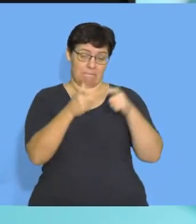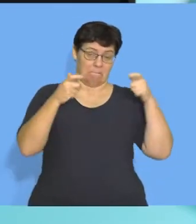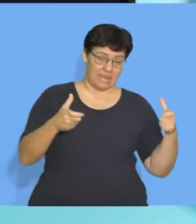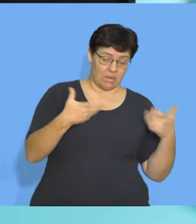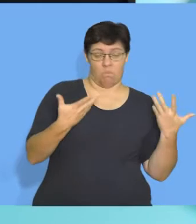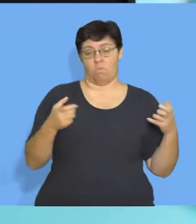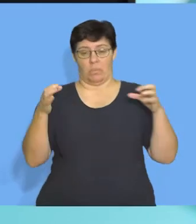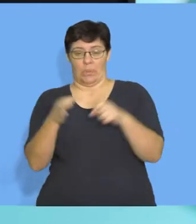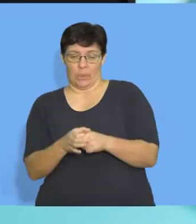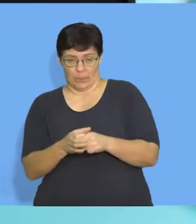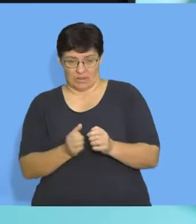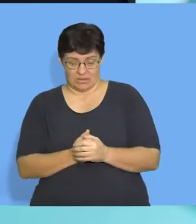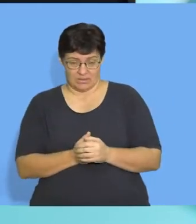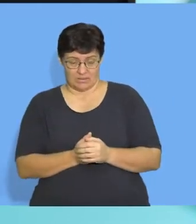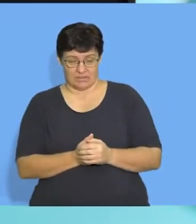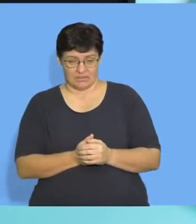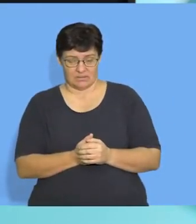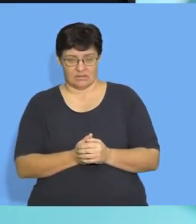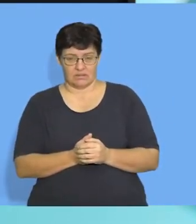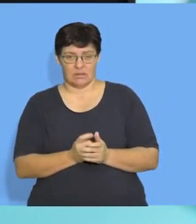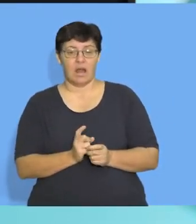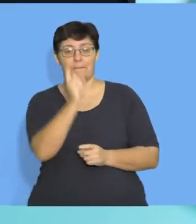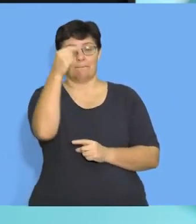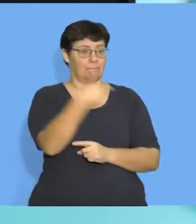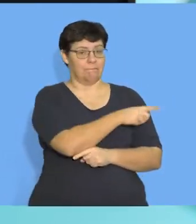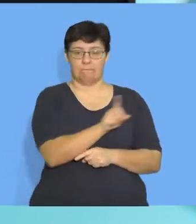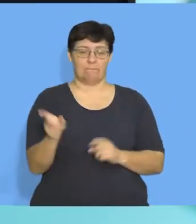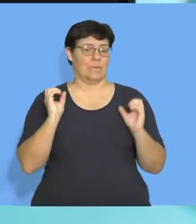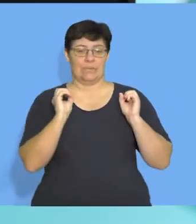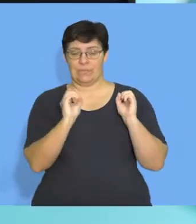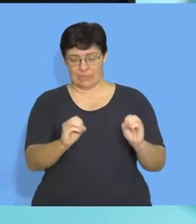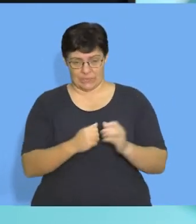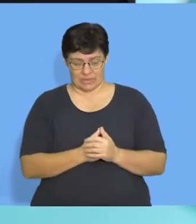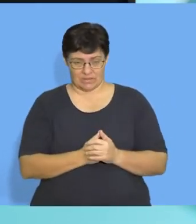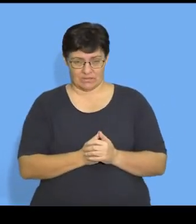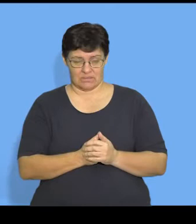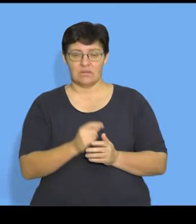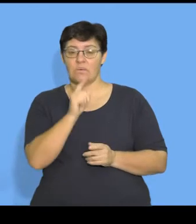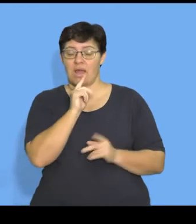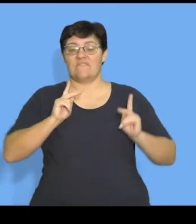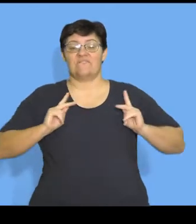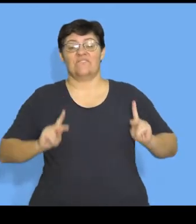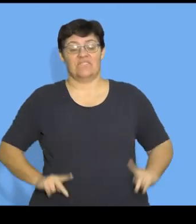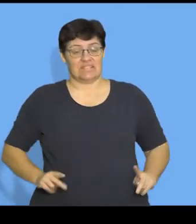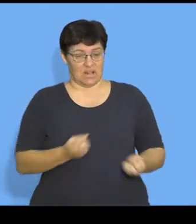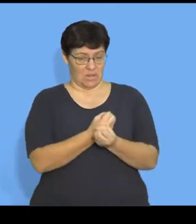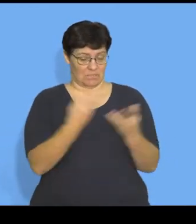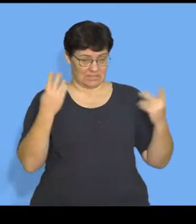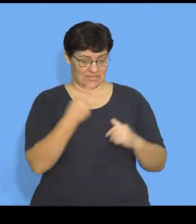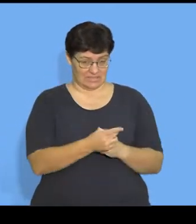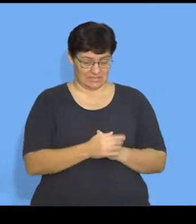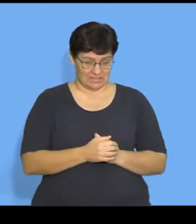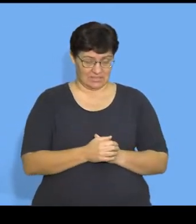small it is. It doesn't have a direction. When we define it, it's a physical quantity, so that's